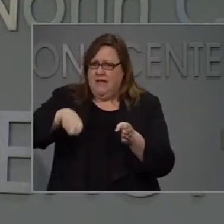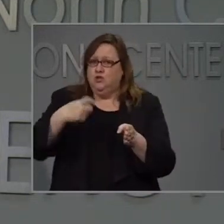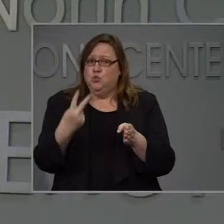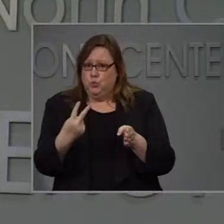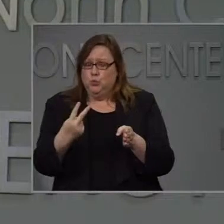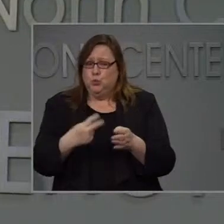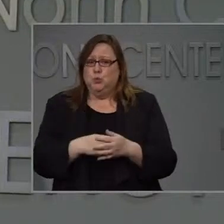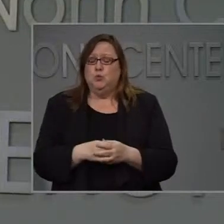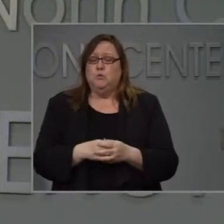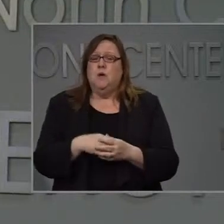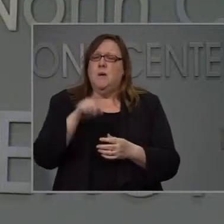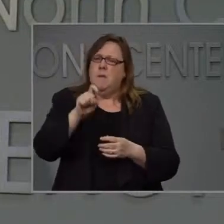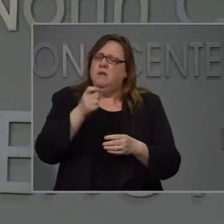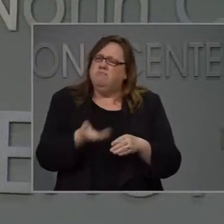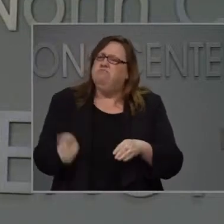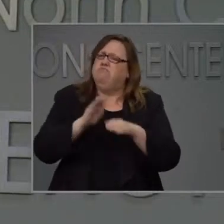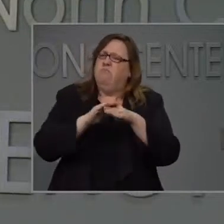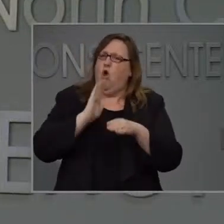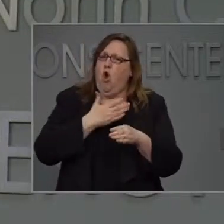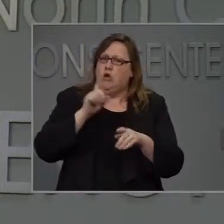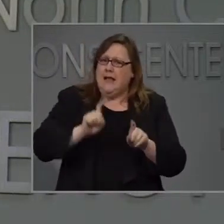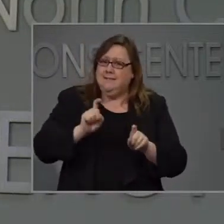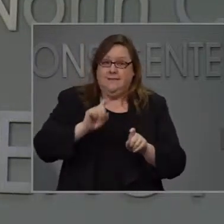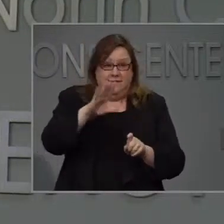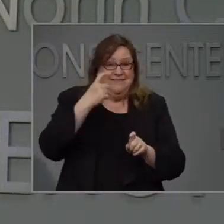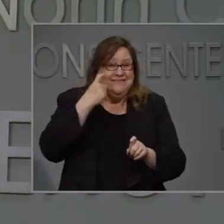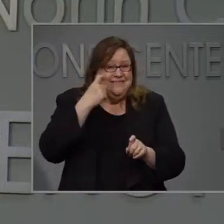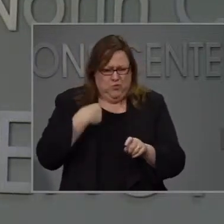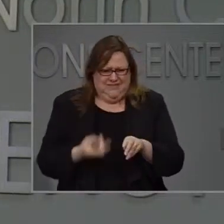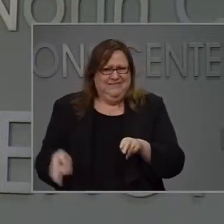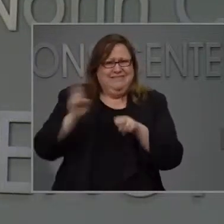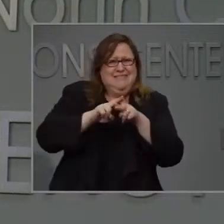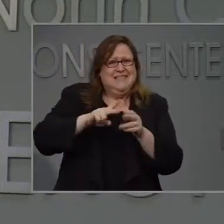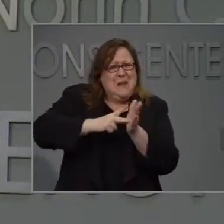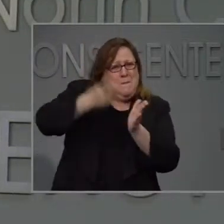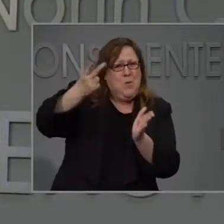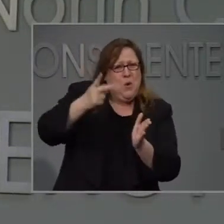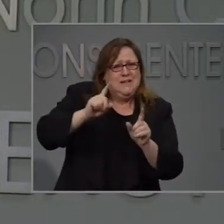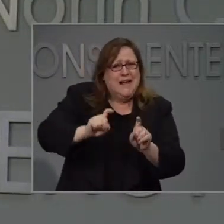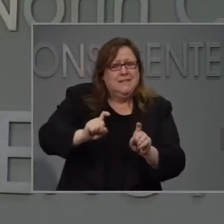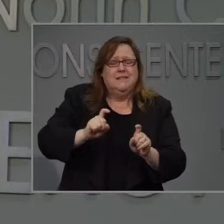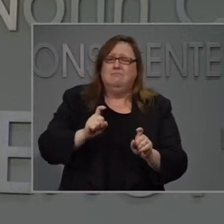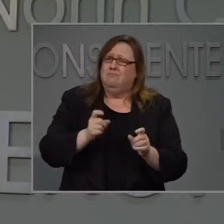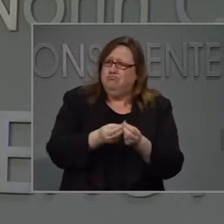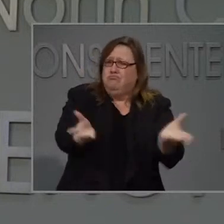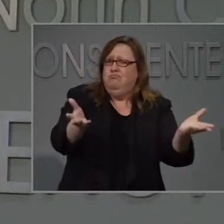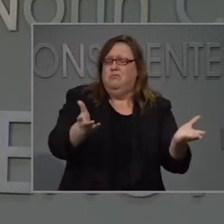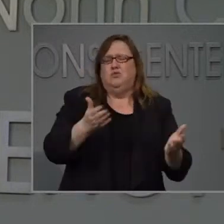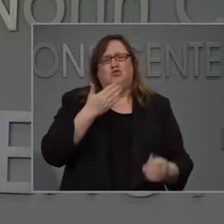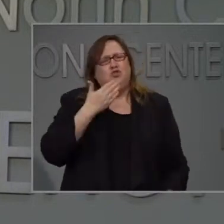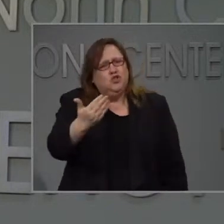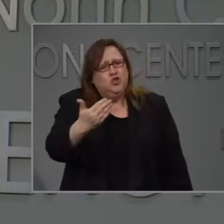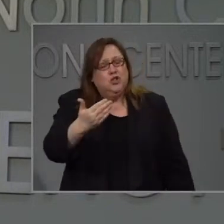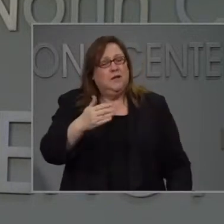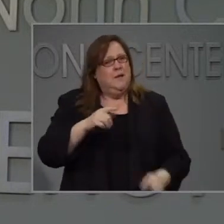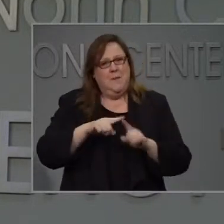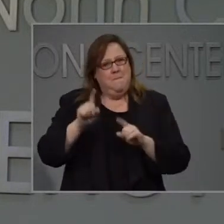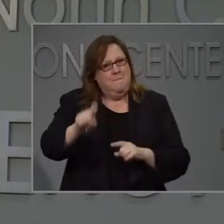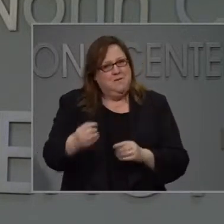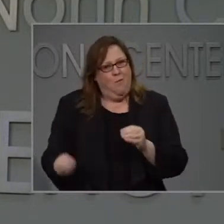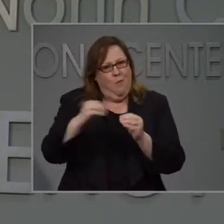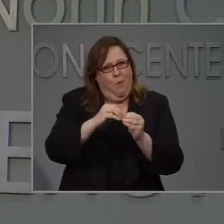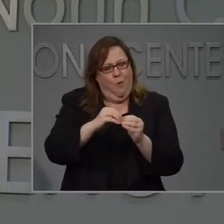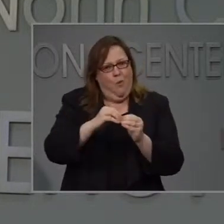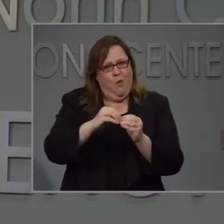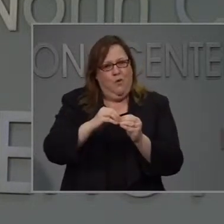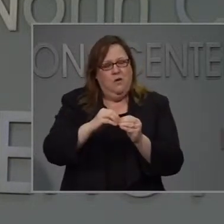number of tests in recent weeks, which is good, but we know we need to do a lot more. Testing has to